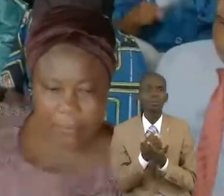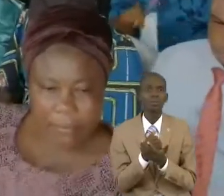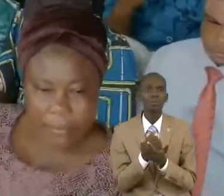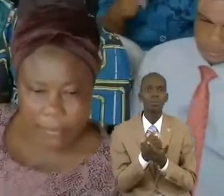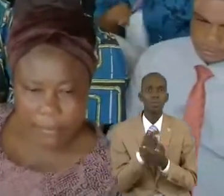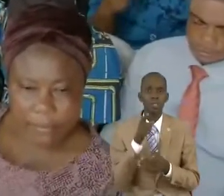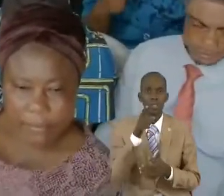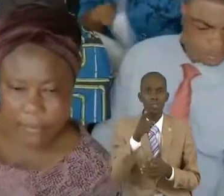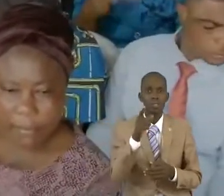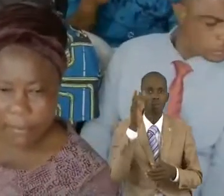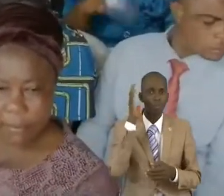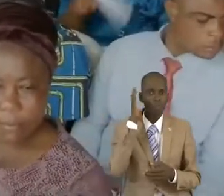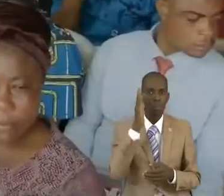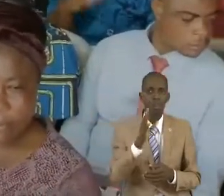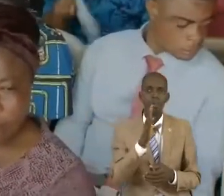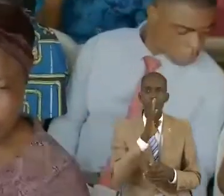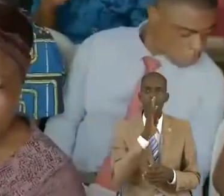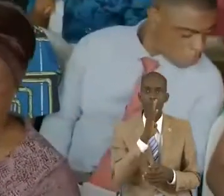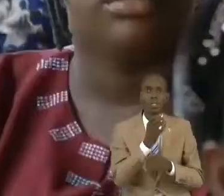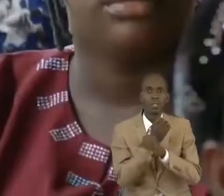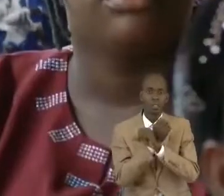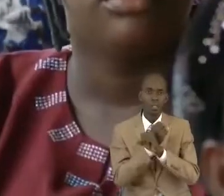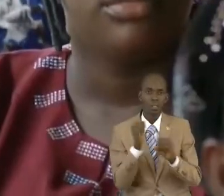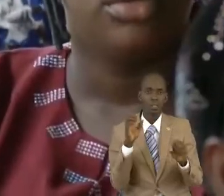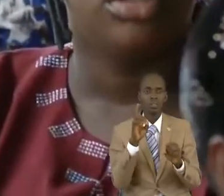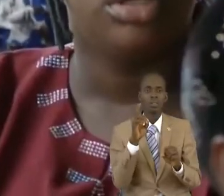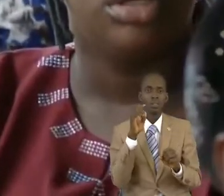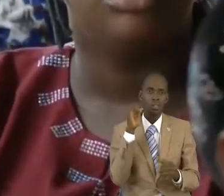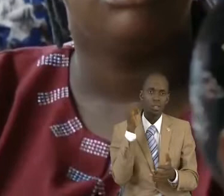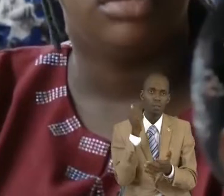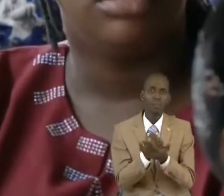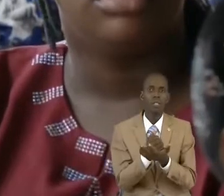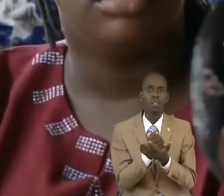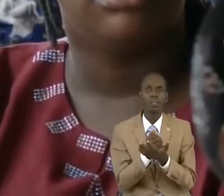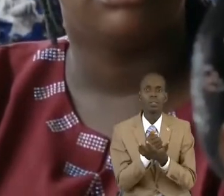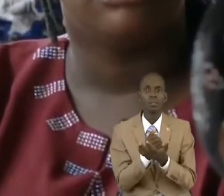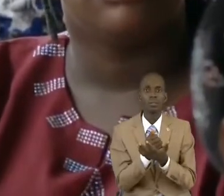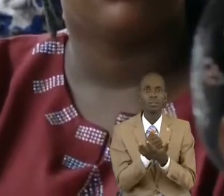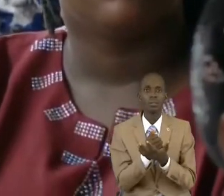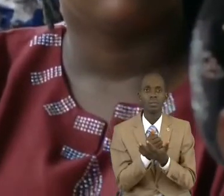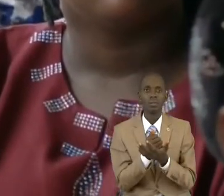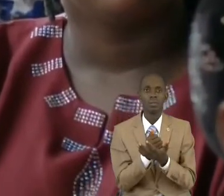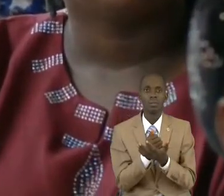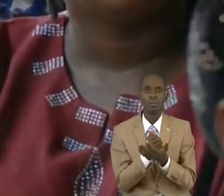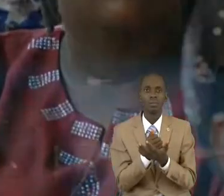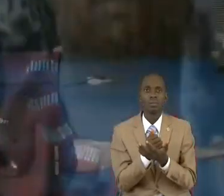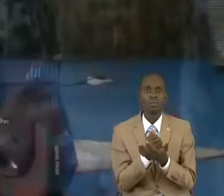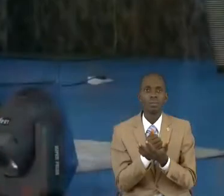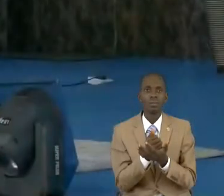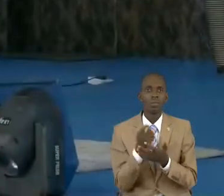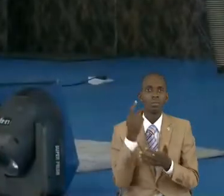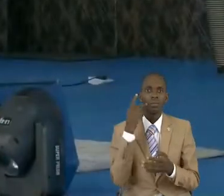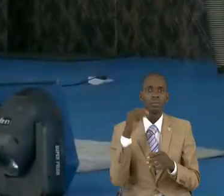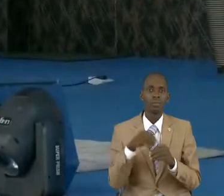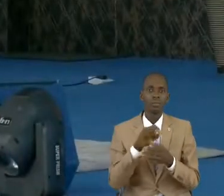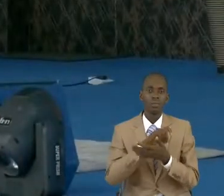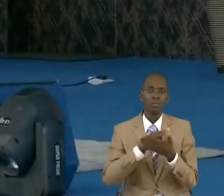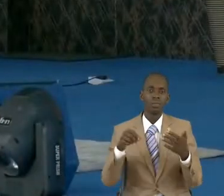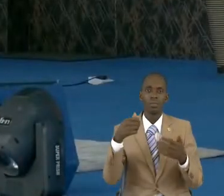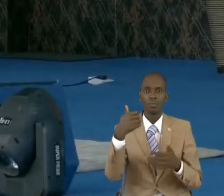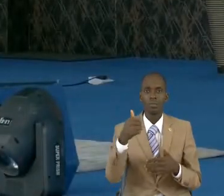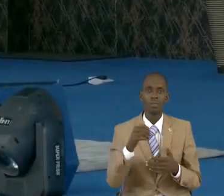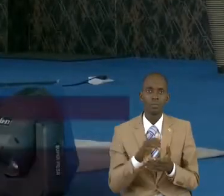Thou shalt be saved. Amen. Look at verse 10. For with